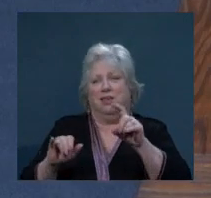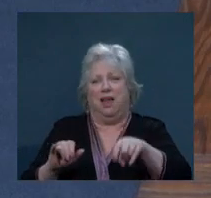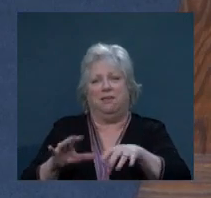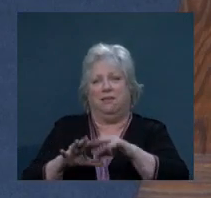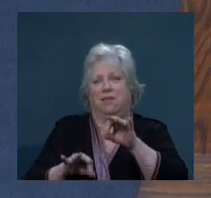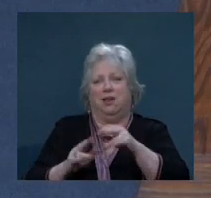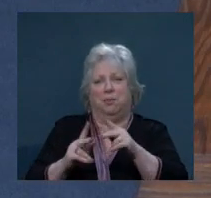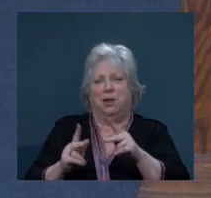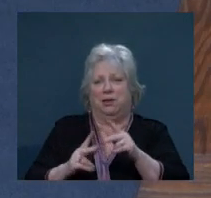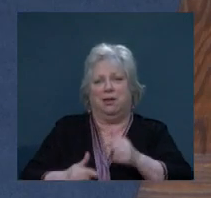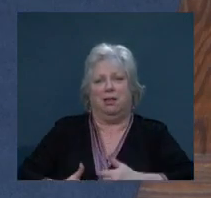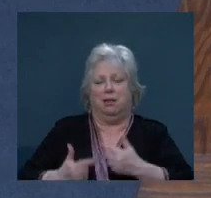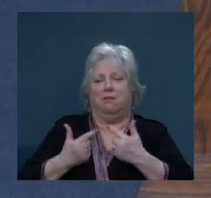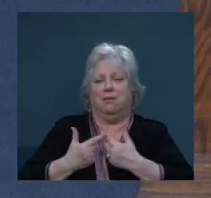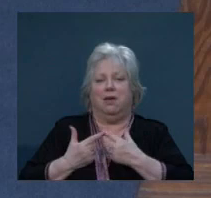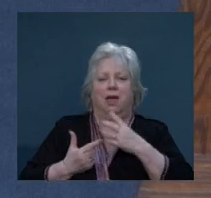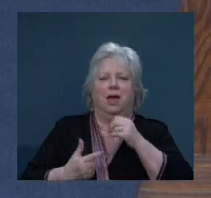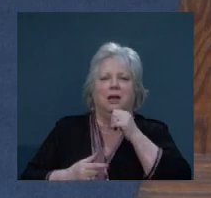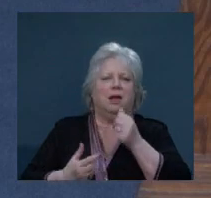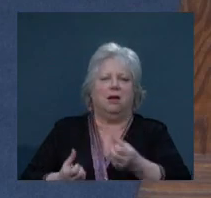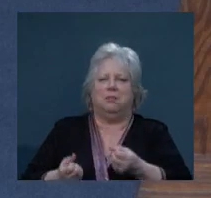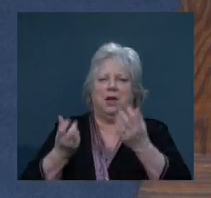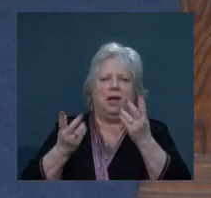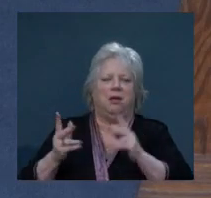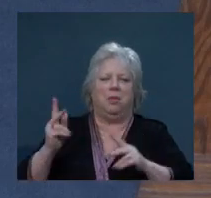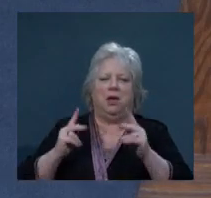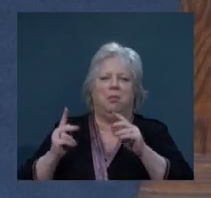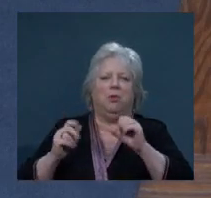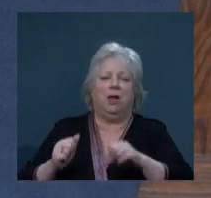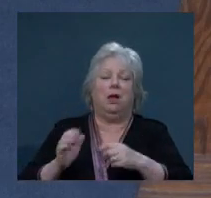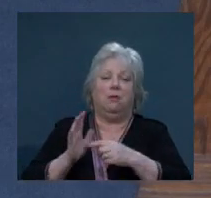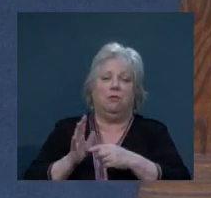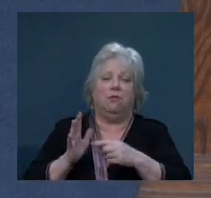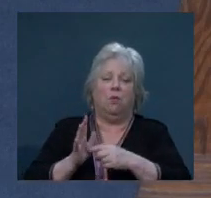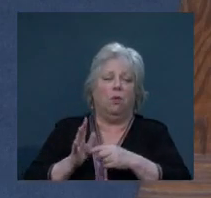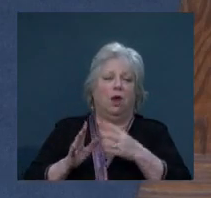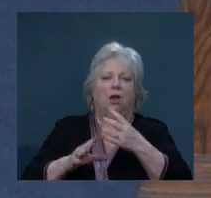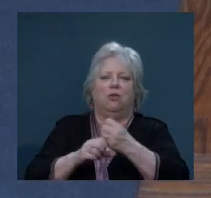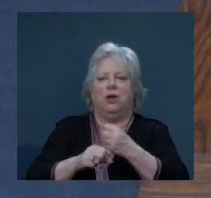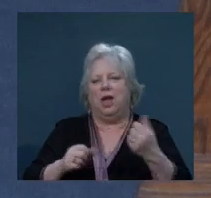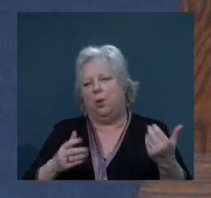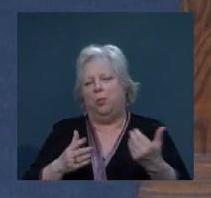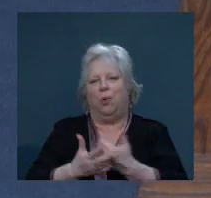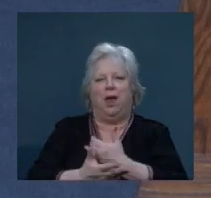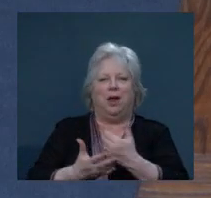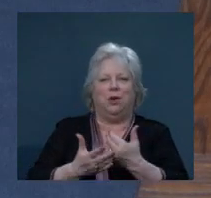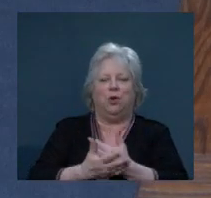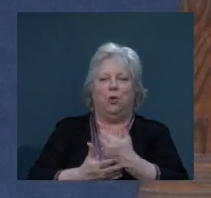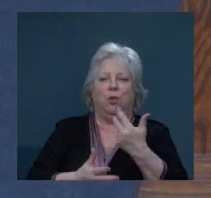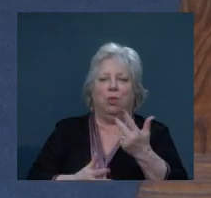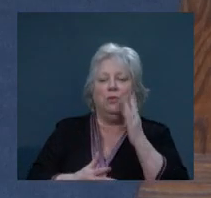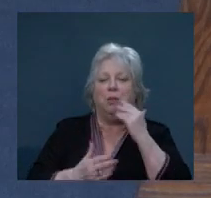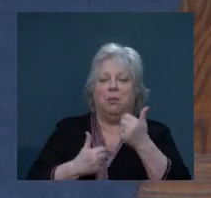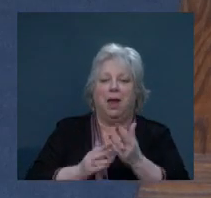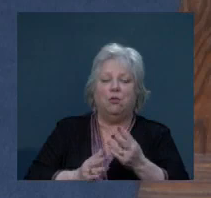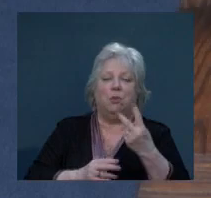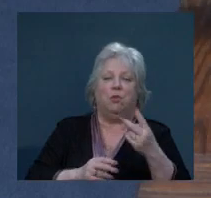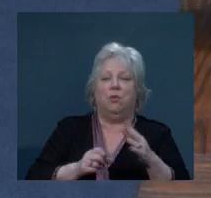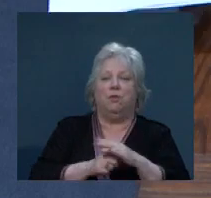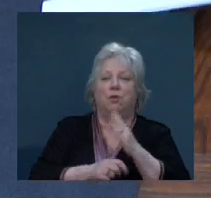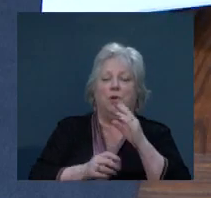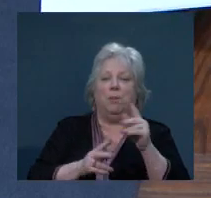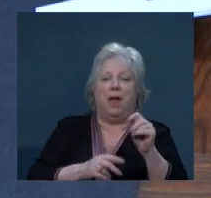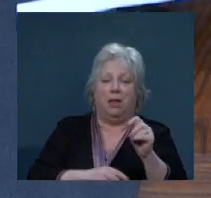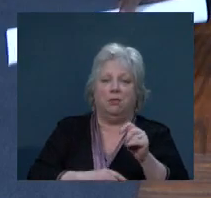to stay. And not many people can afford get a brand new 3 bedrooms, 2 full